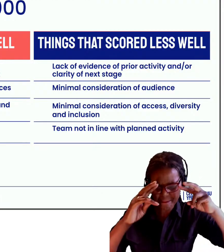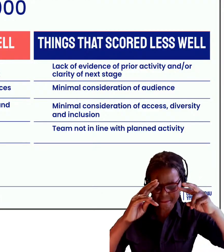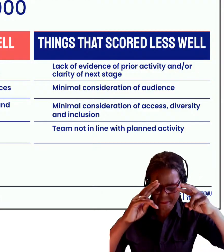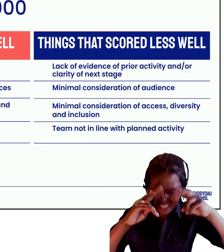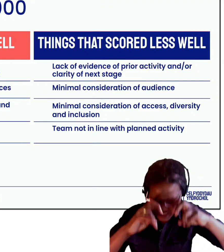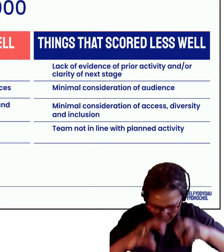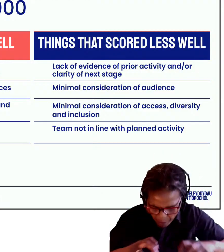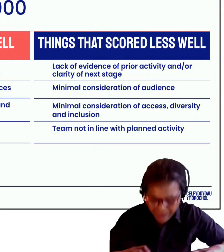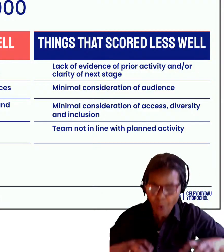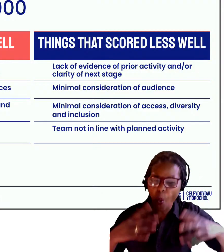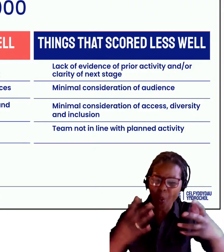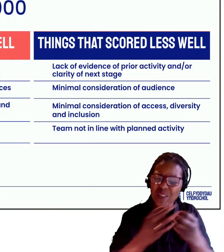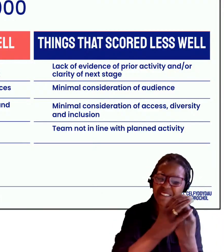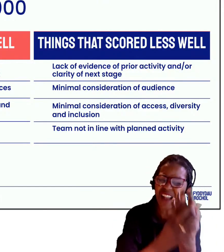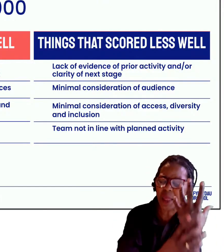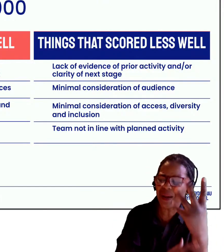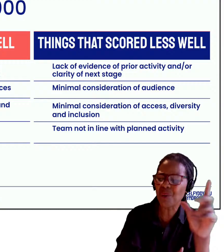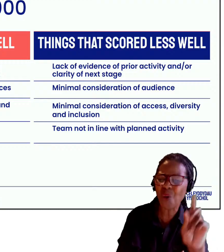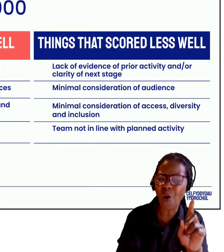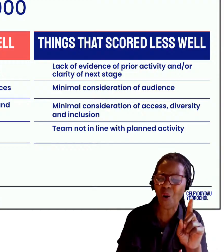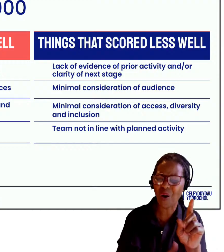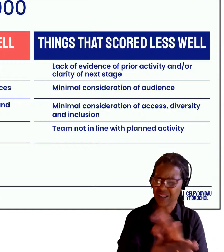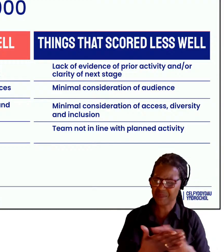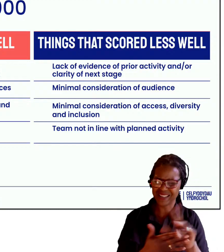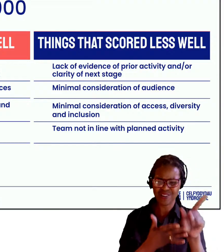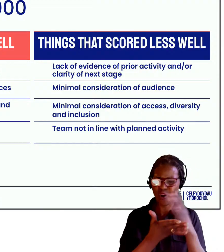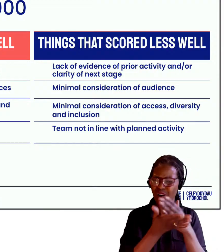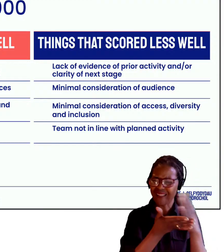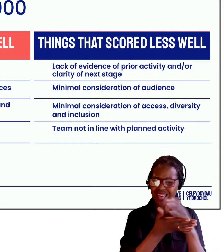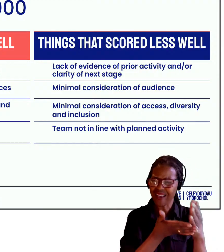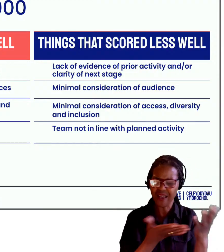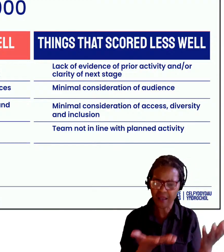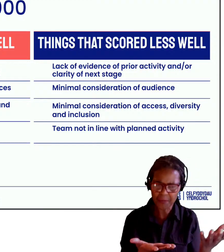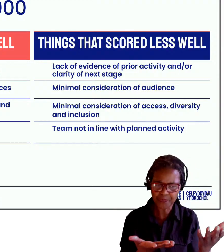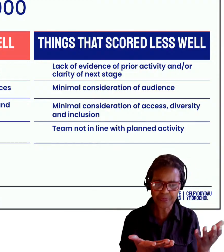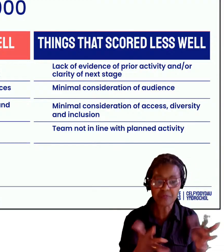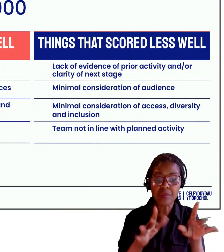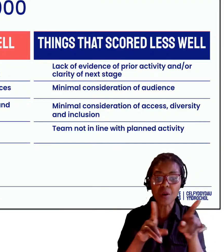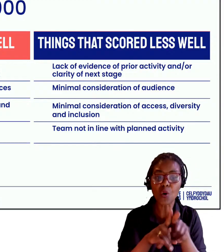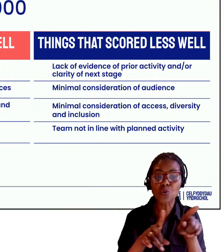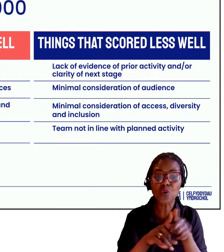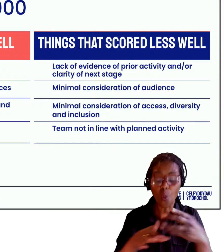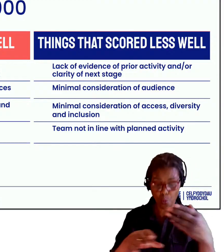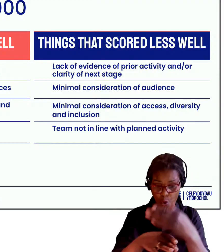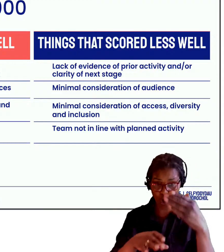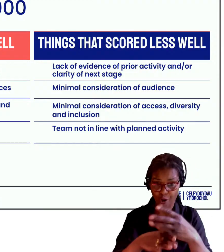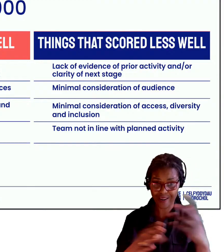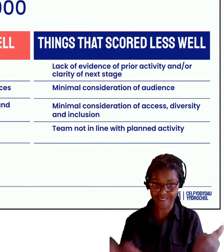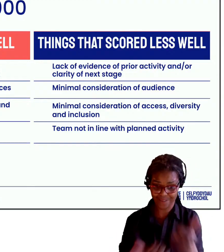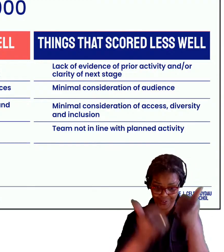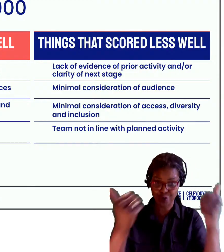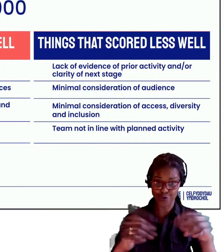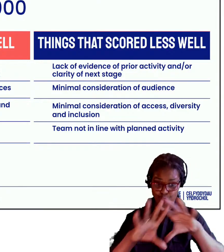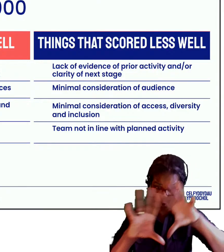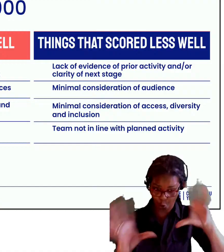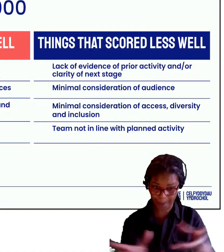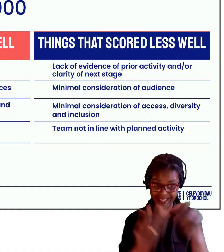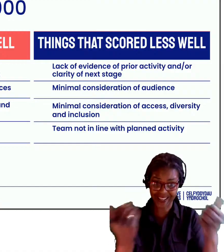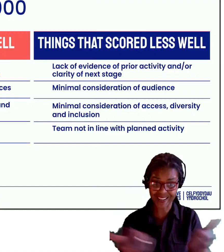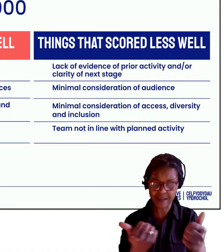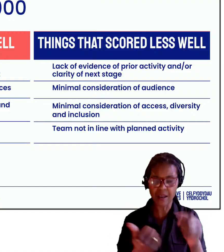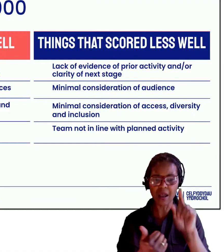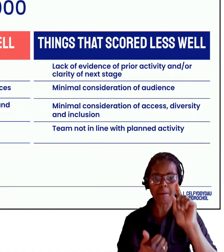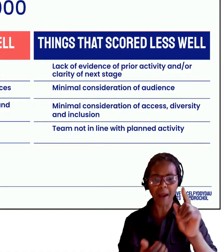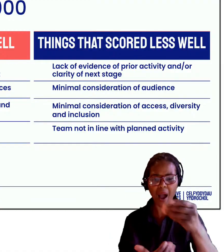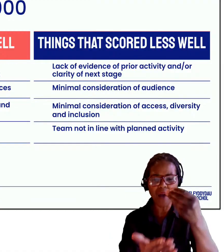had taken place. We also had proposals for work that was already completed, but with no information about what the funding would bring to